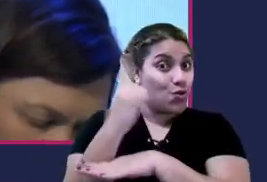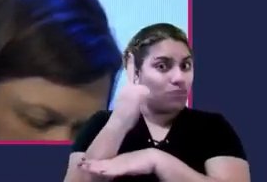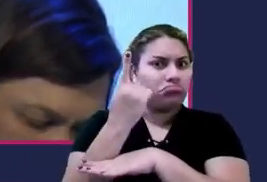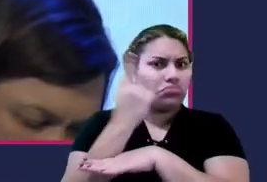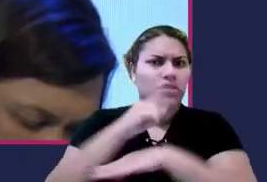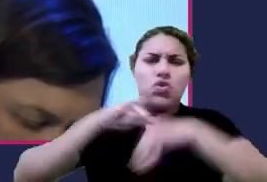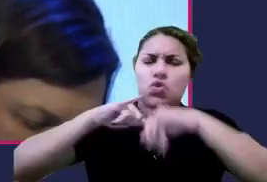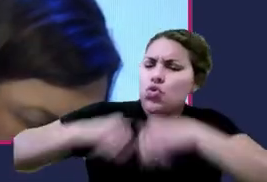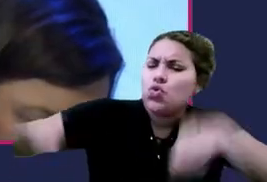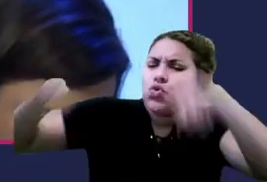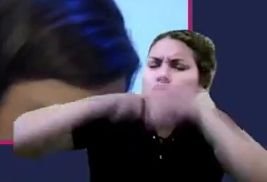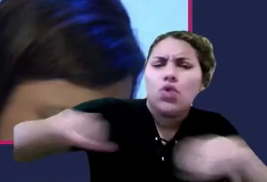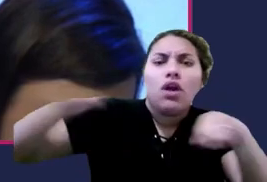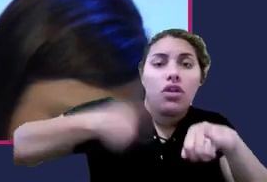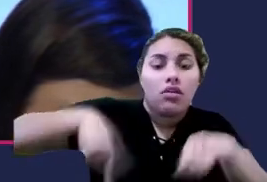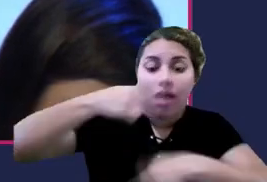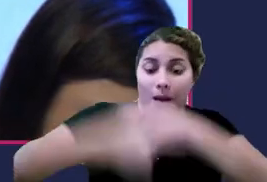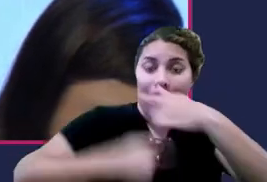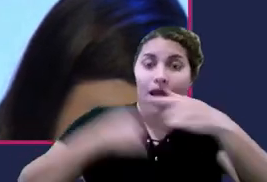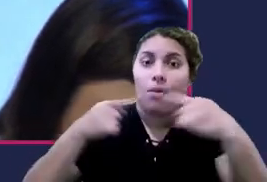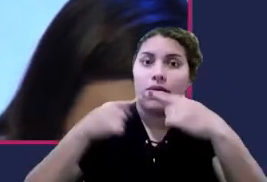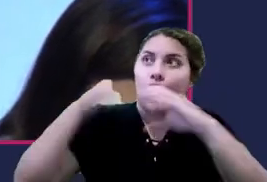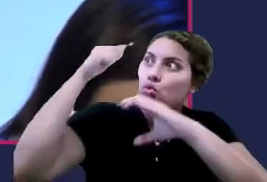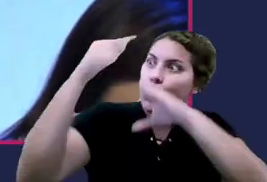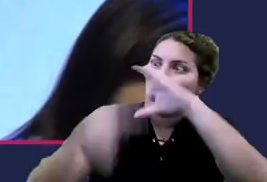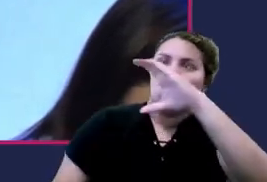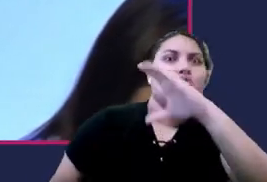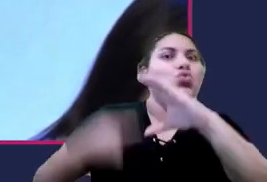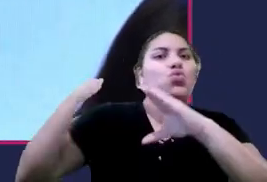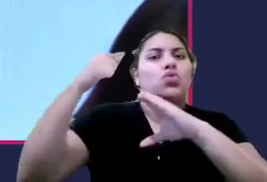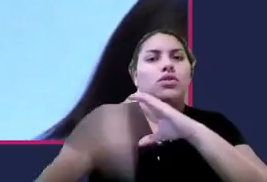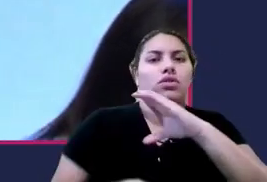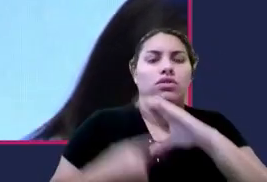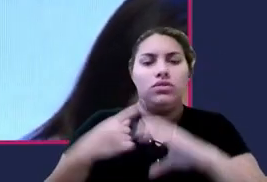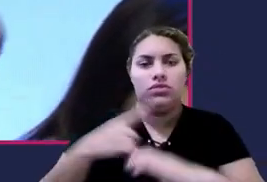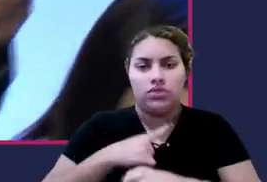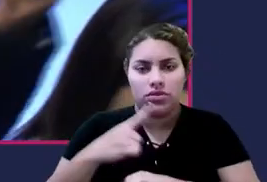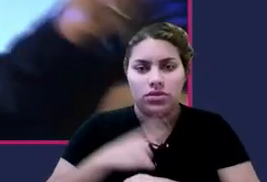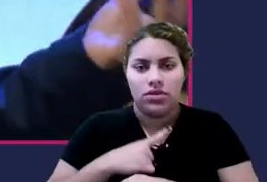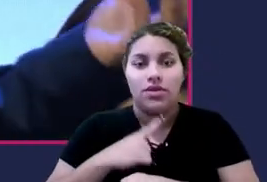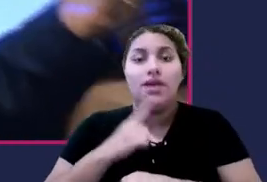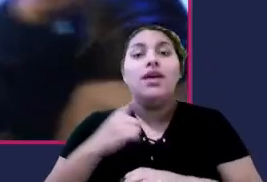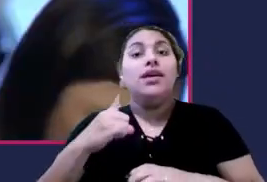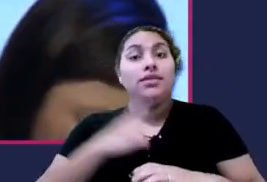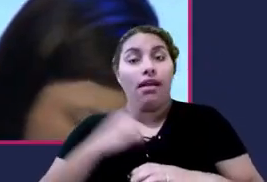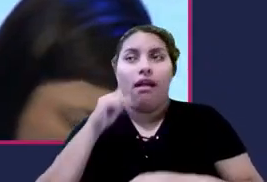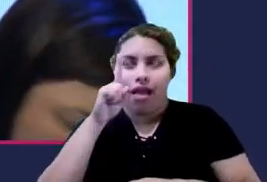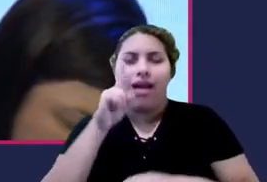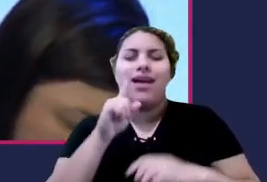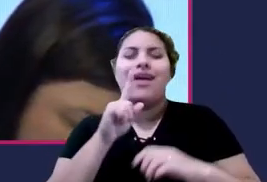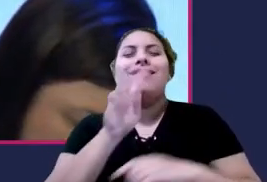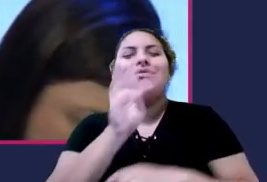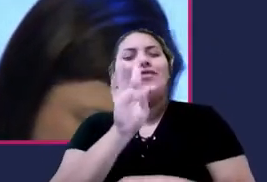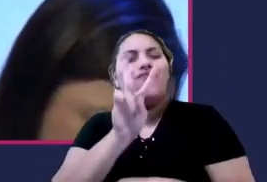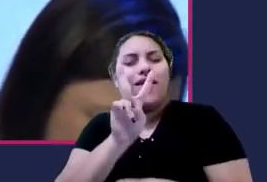we could, at least in our state, disseminate our work at a world level. We have 4 episodes on Discovery Channel. They